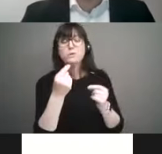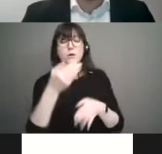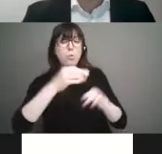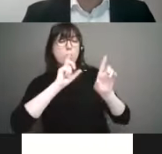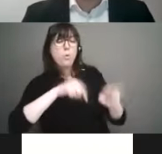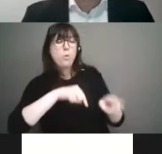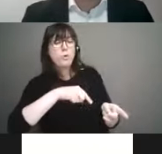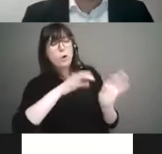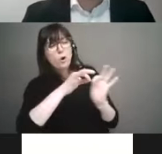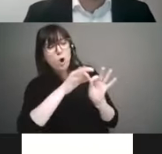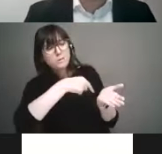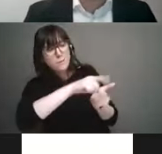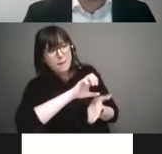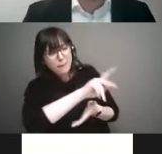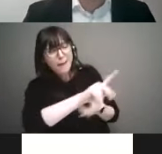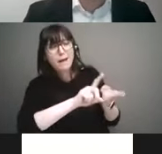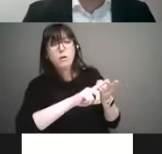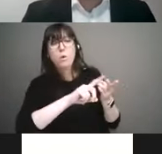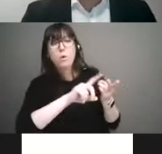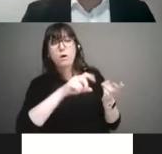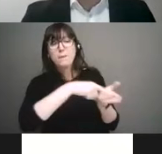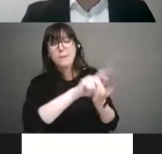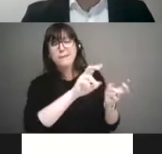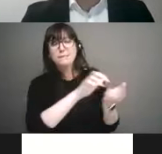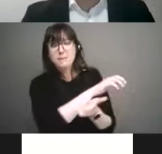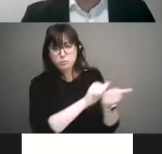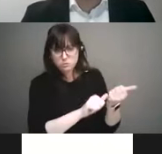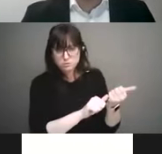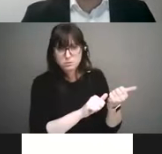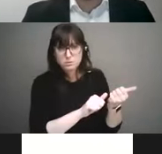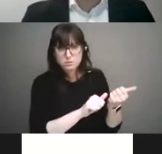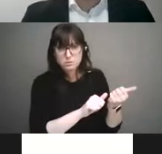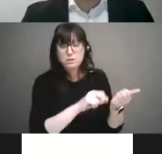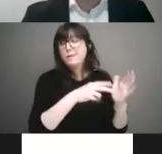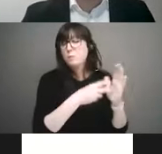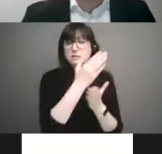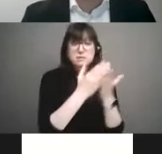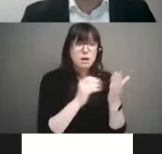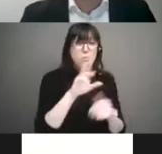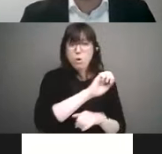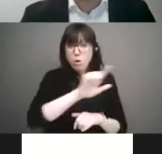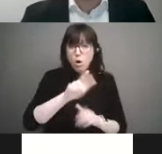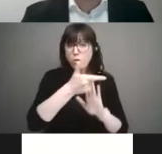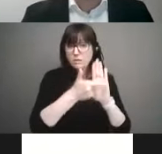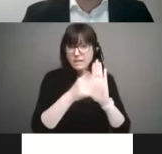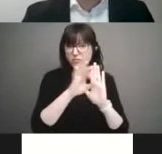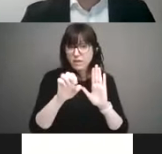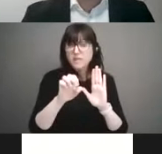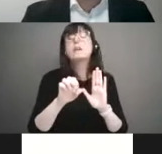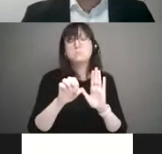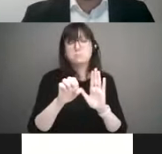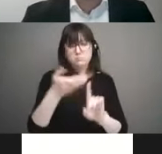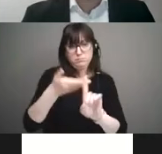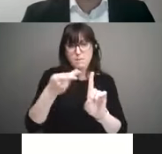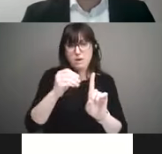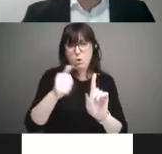or costs against the unsuccessful party. So those can include a portion or all of the legal costs that were incurred